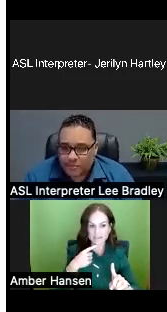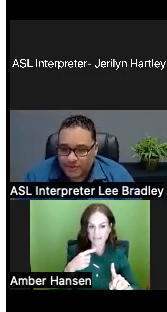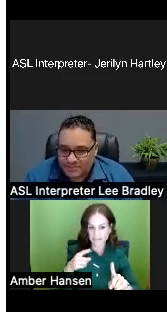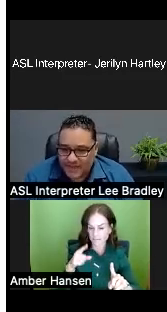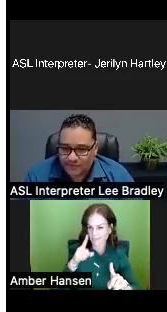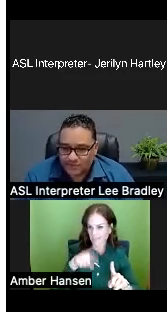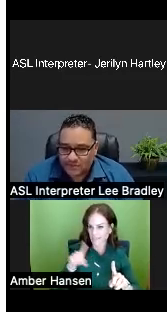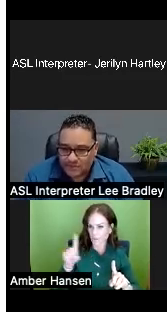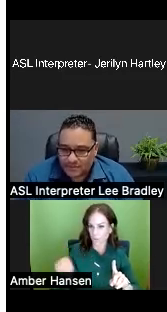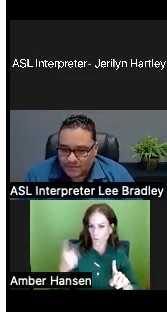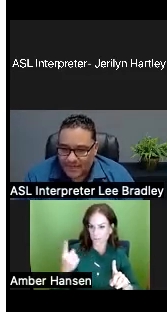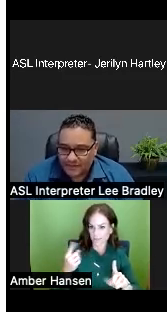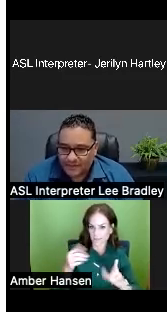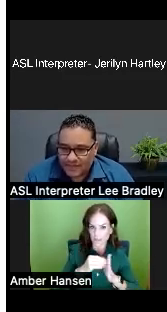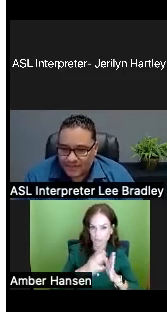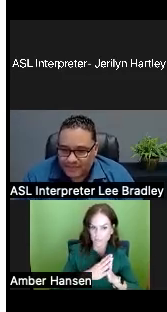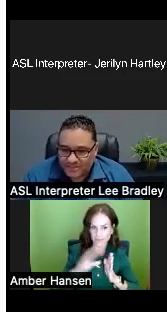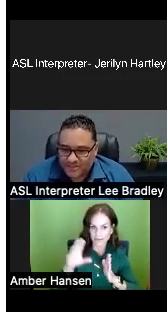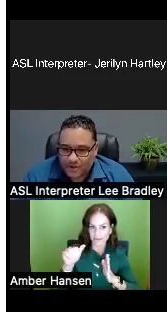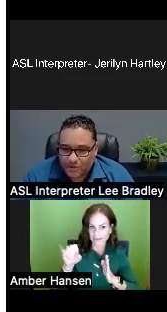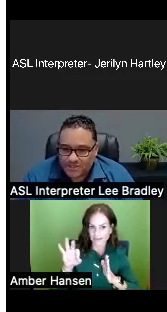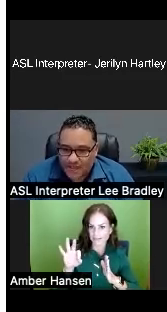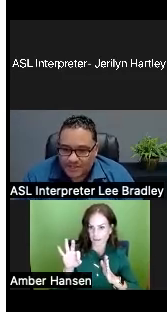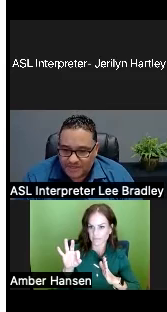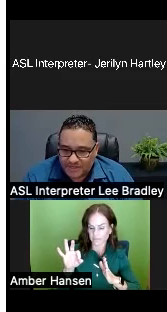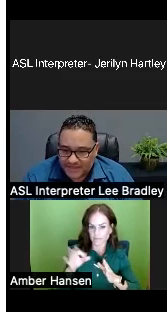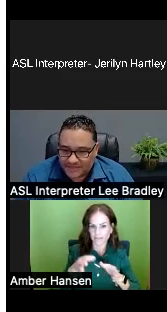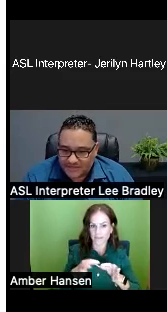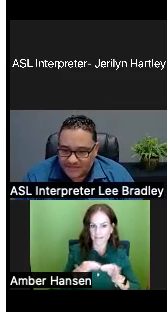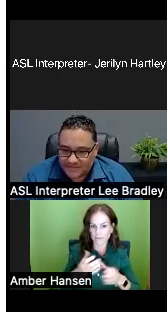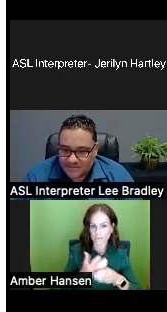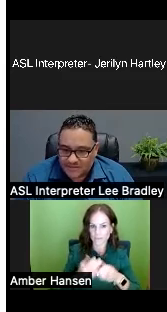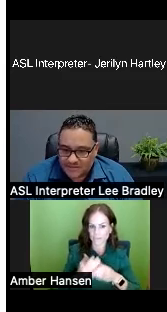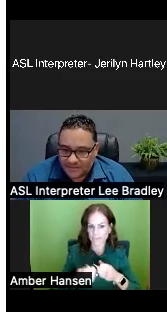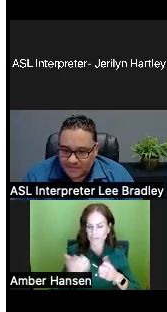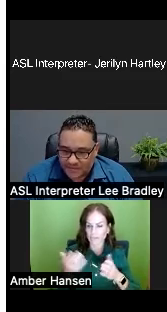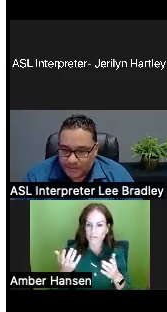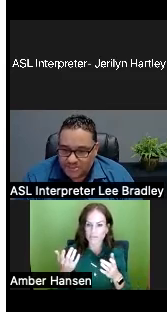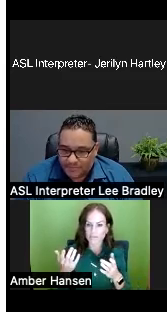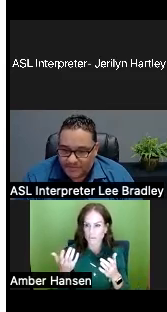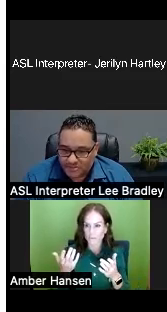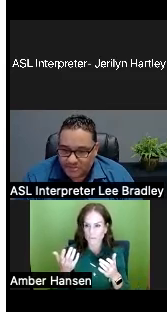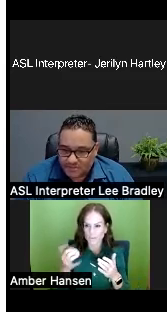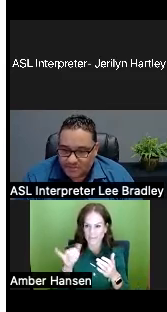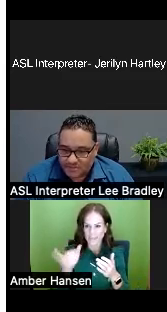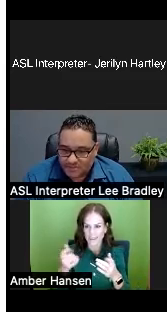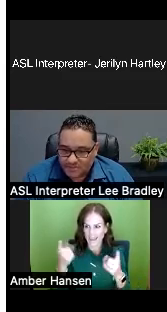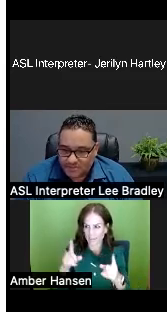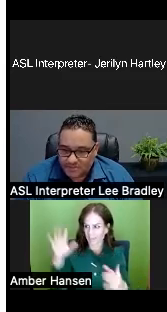He points out that these are the only documented cases of language